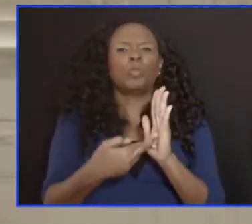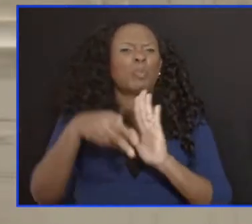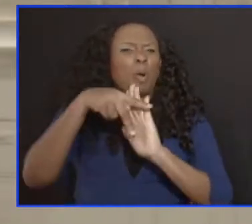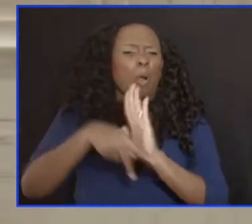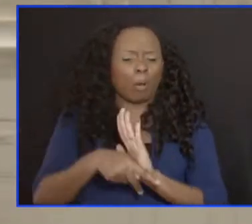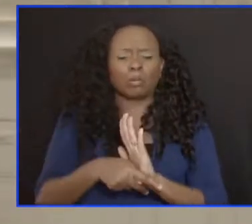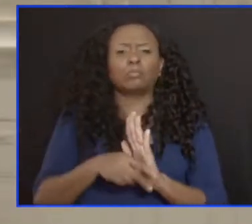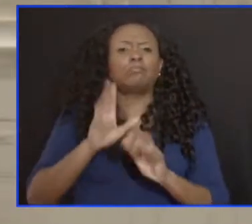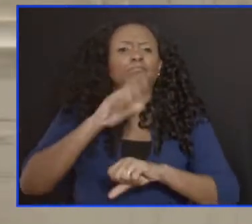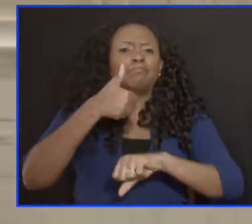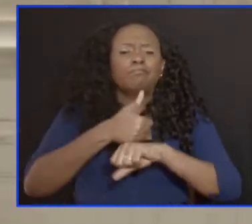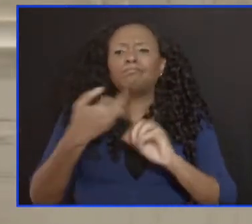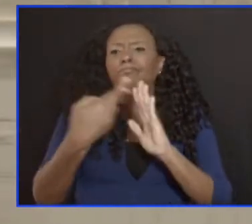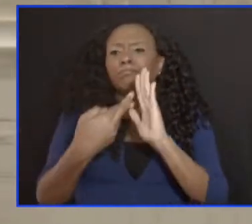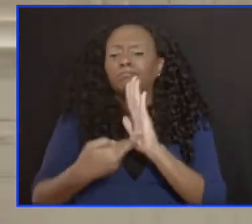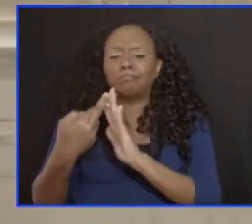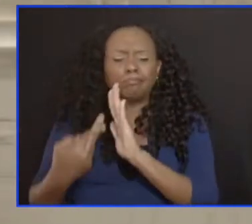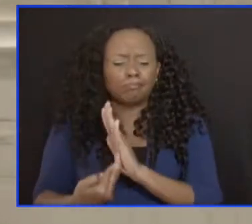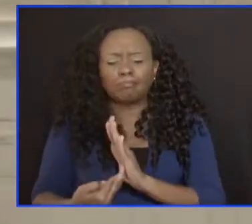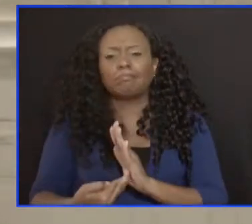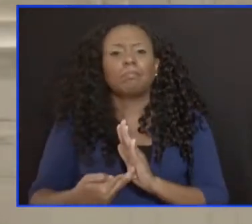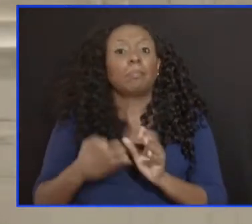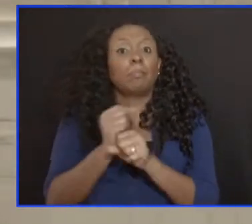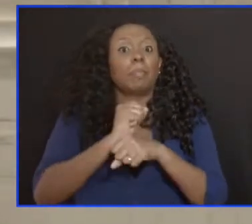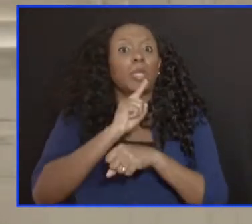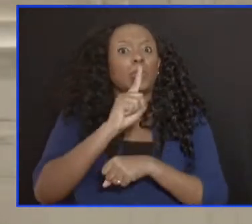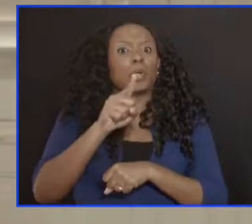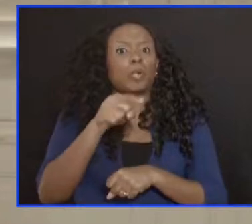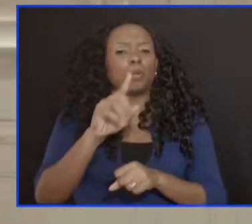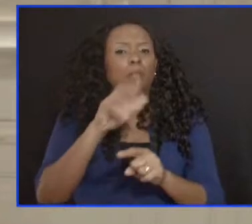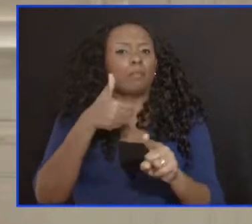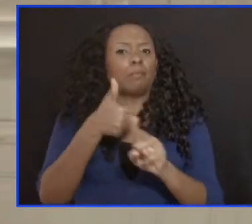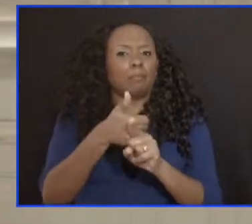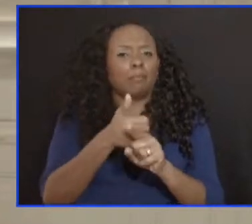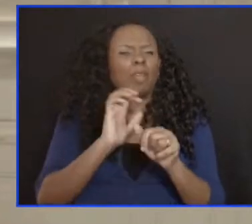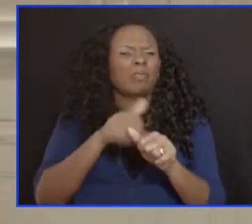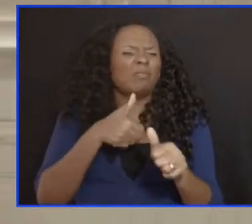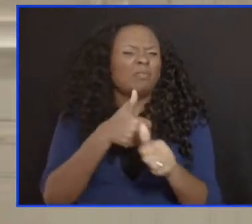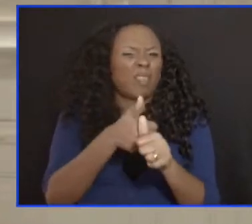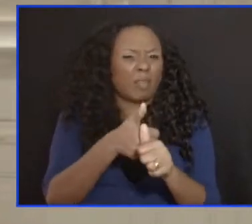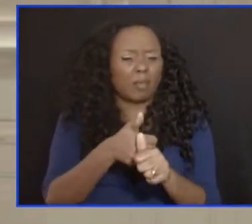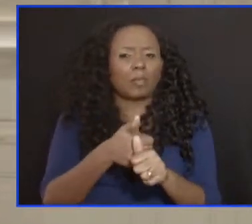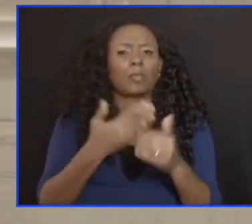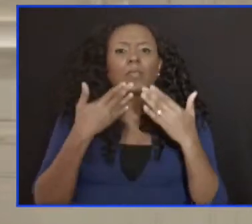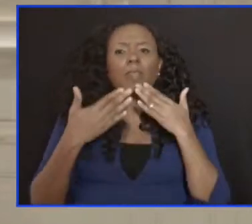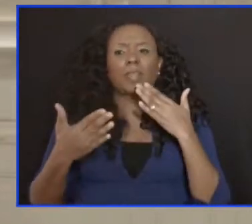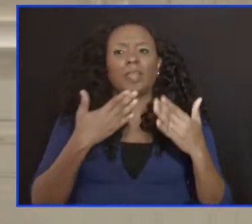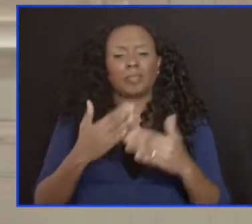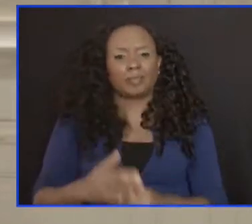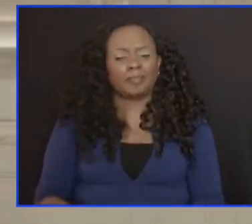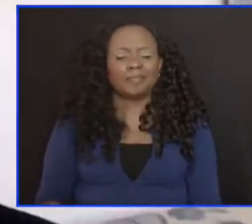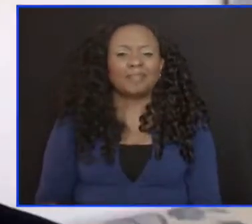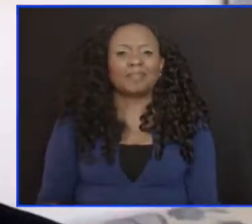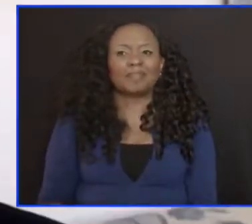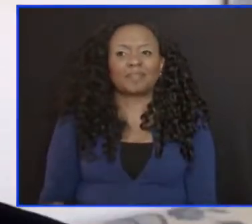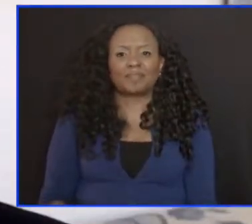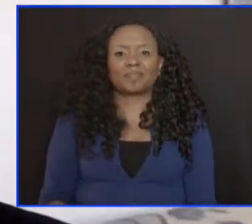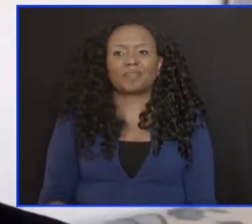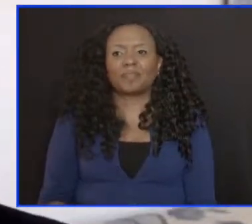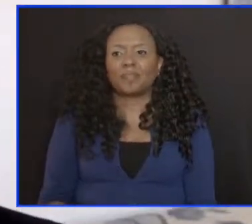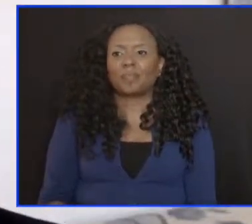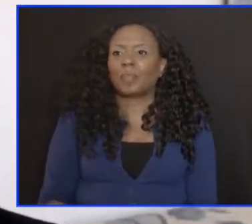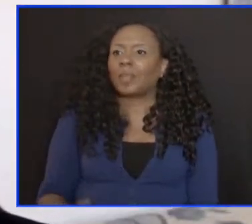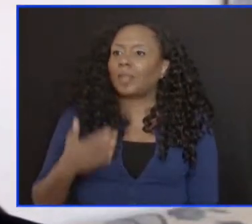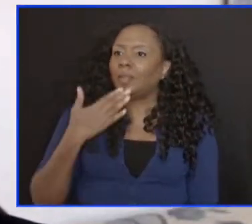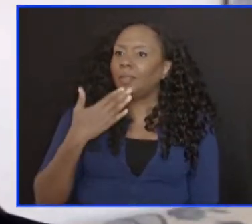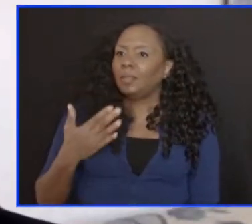which are set in place so that we continue on a smooth journey as we go through this storm. Thank you. Thank you.